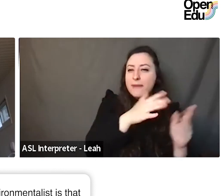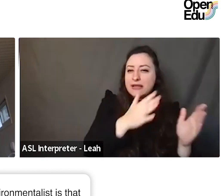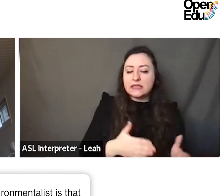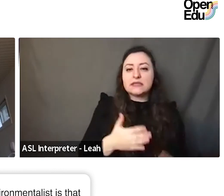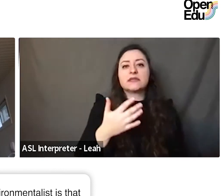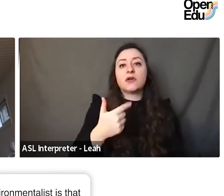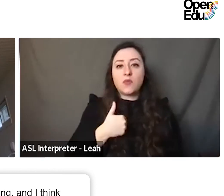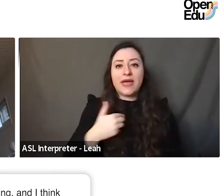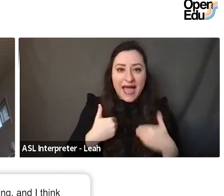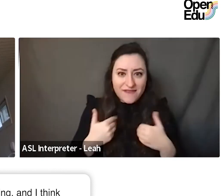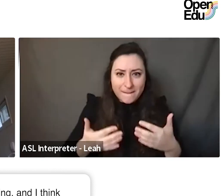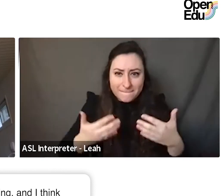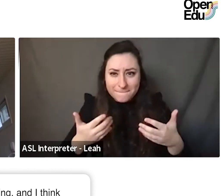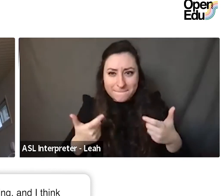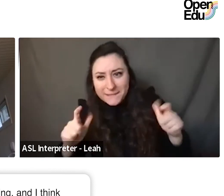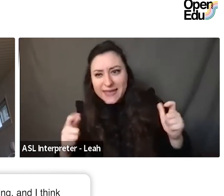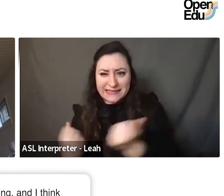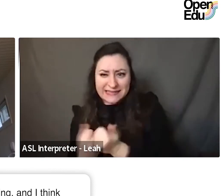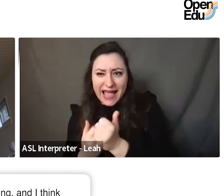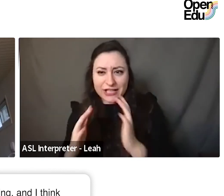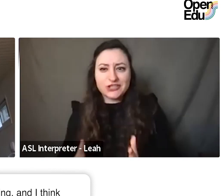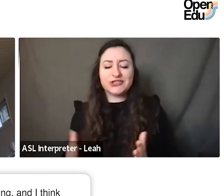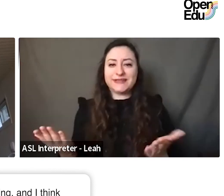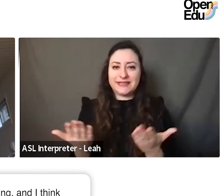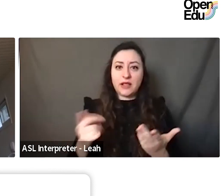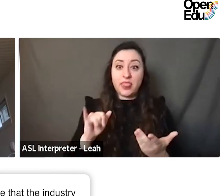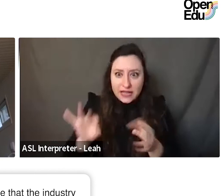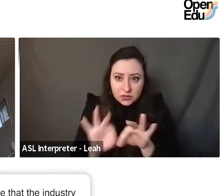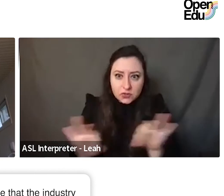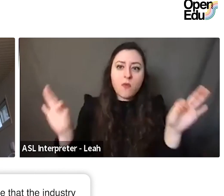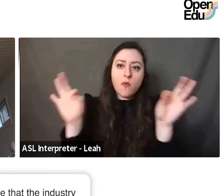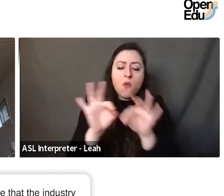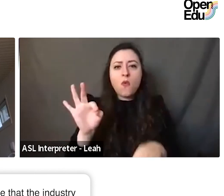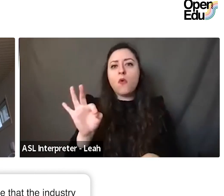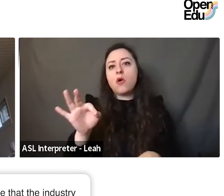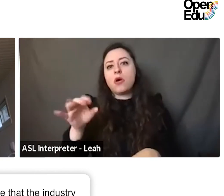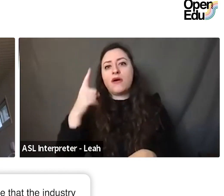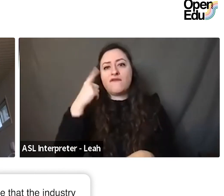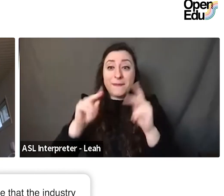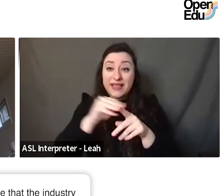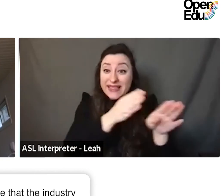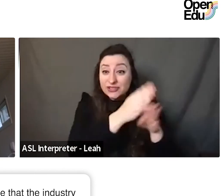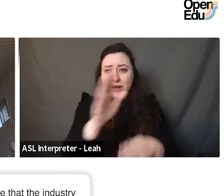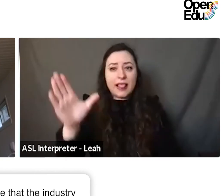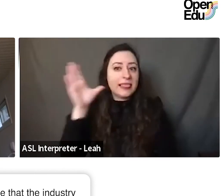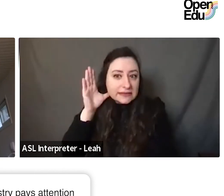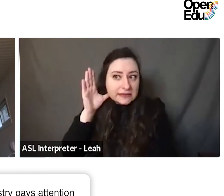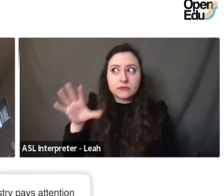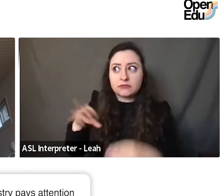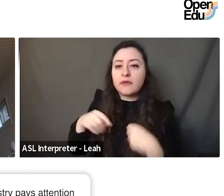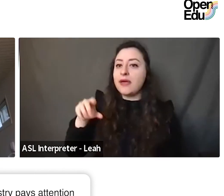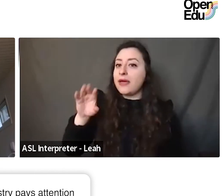the insiders here, right, pushing. And I think this is what is critical. It's people that the industry listens to, it's media that